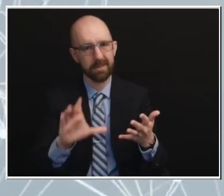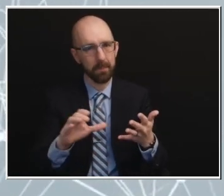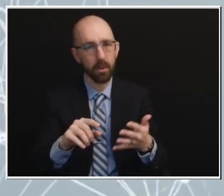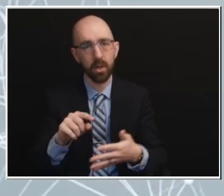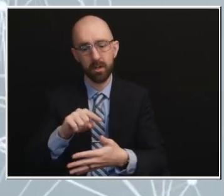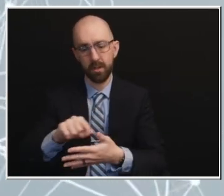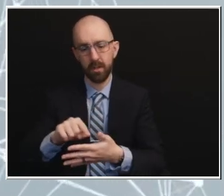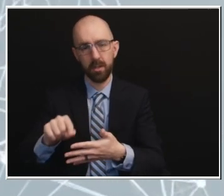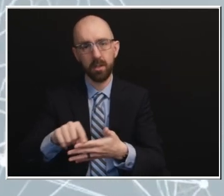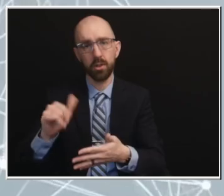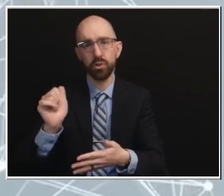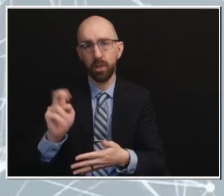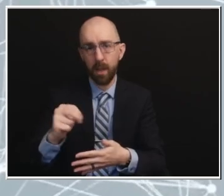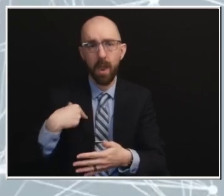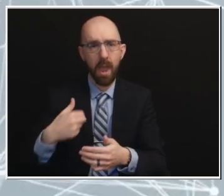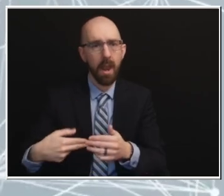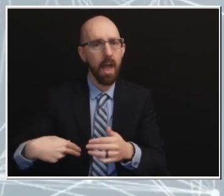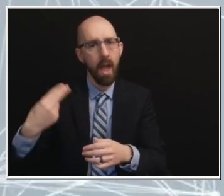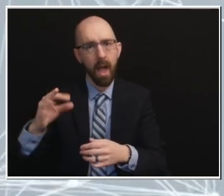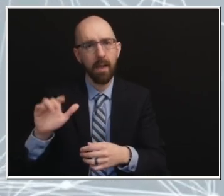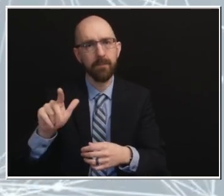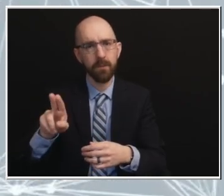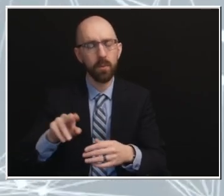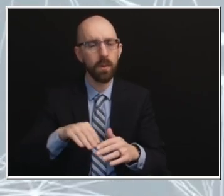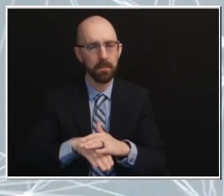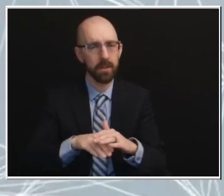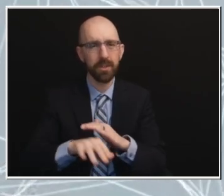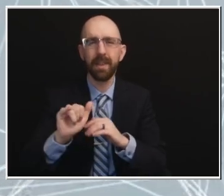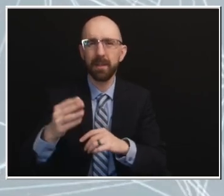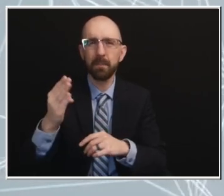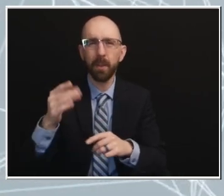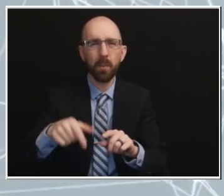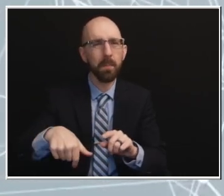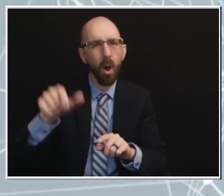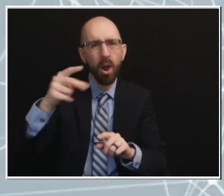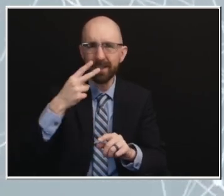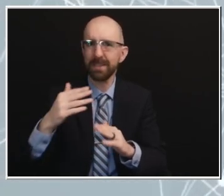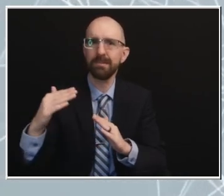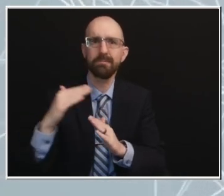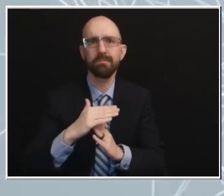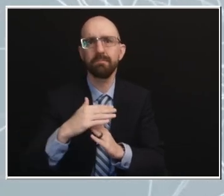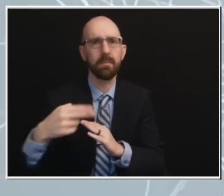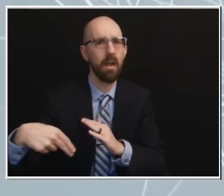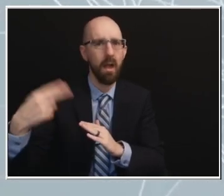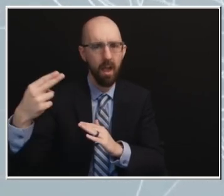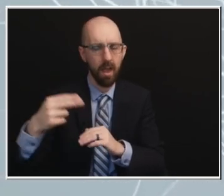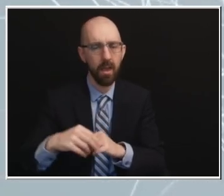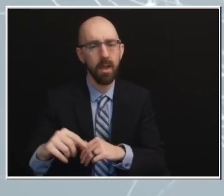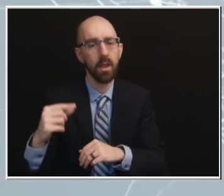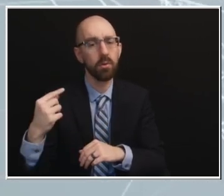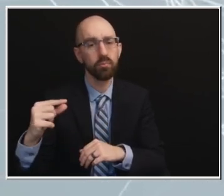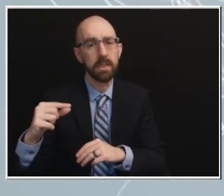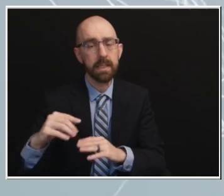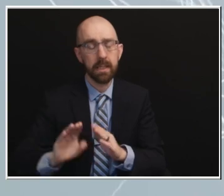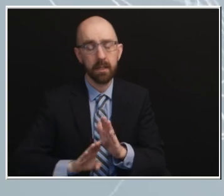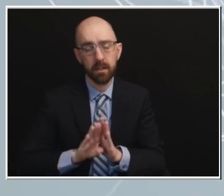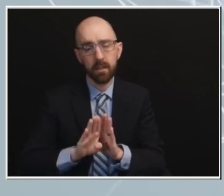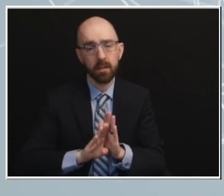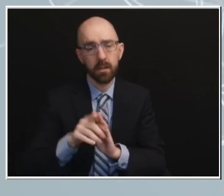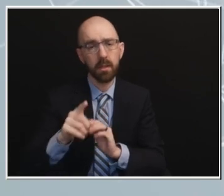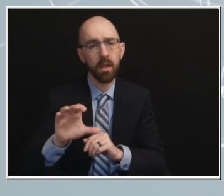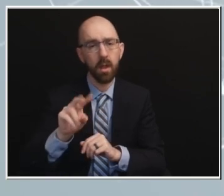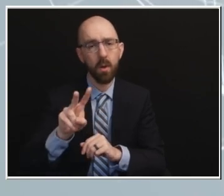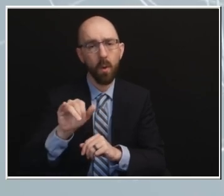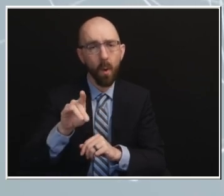of influenza admissions, which is in that blue bar on the graph. The green is COVID and orange